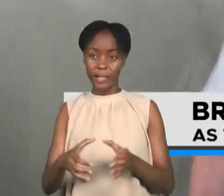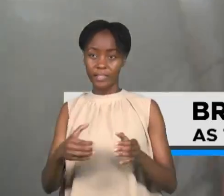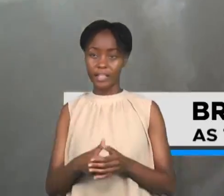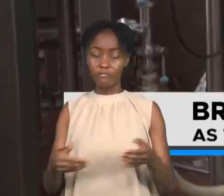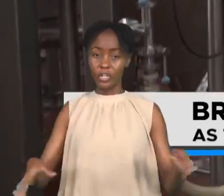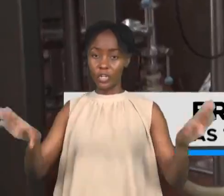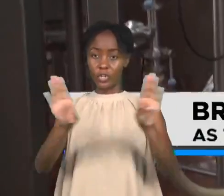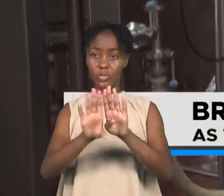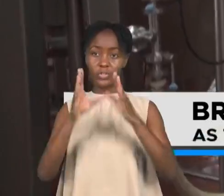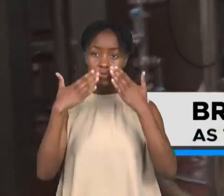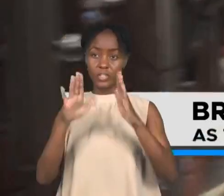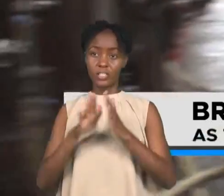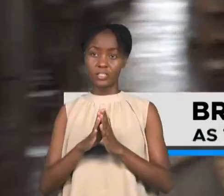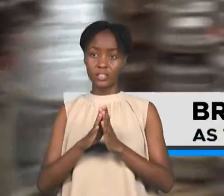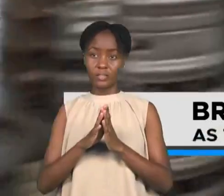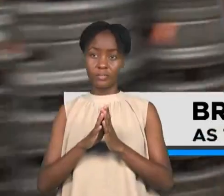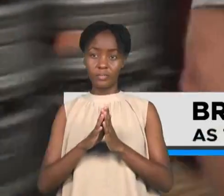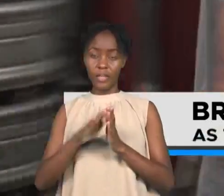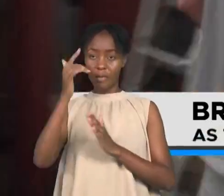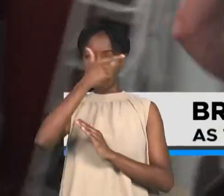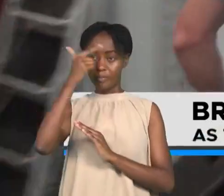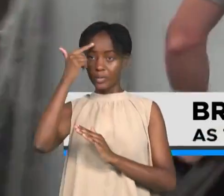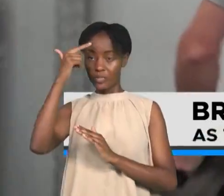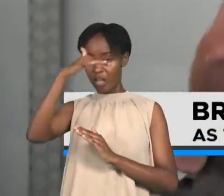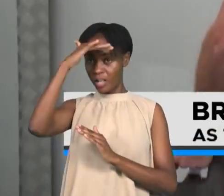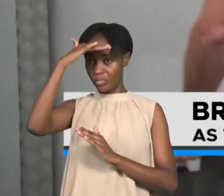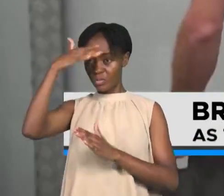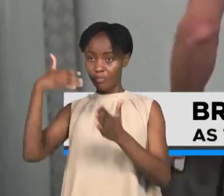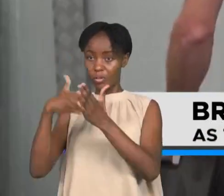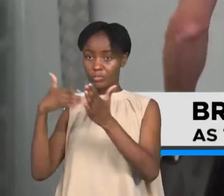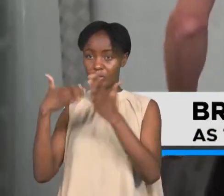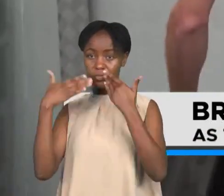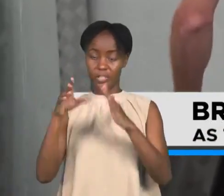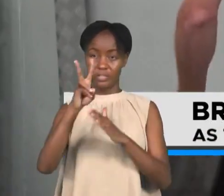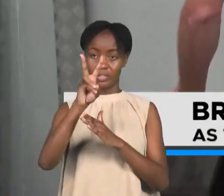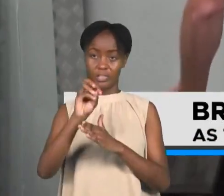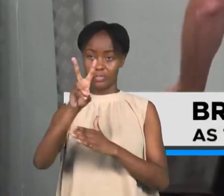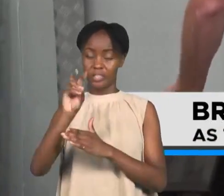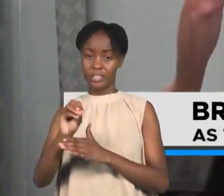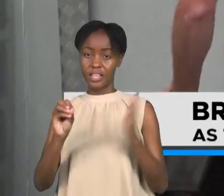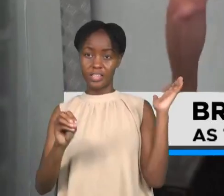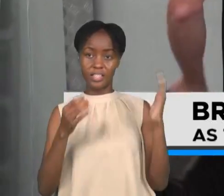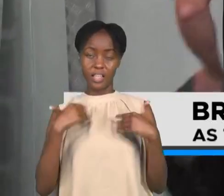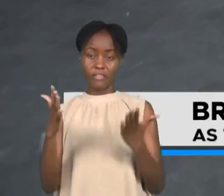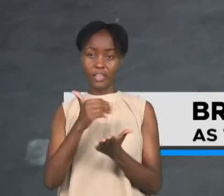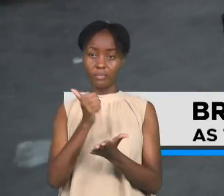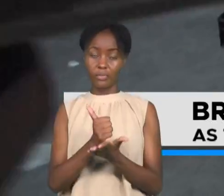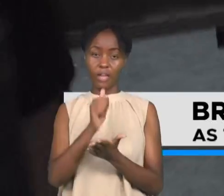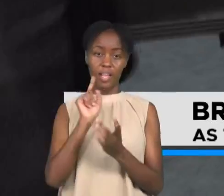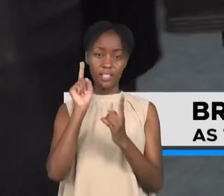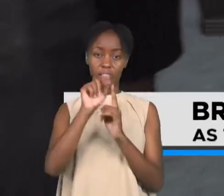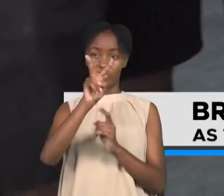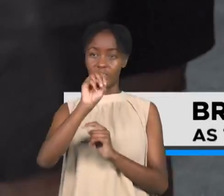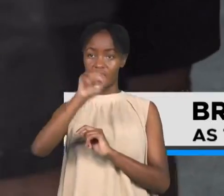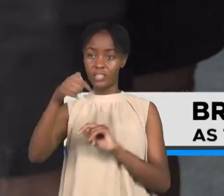close down during the first alcohol ban in March 2020. This sector employs up to 30,000 people. The Mad Giant